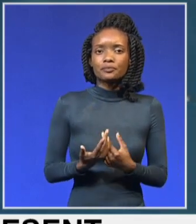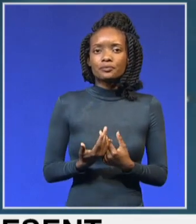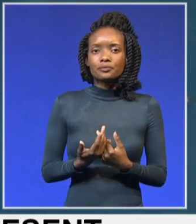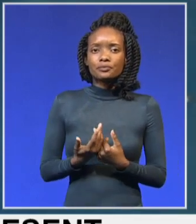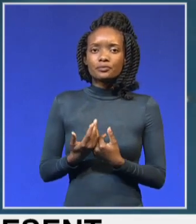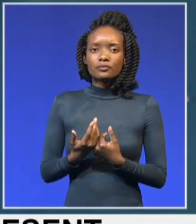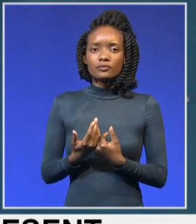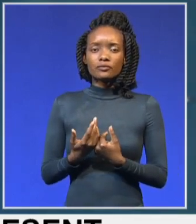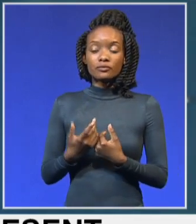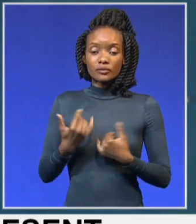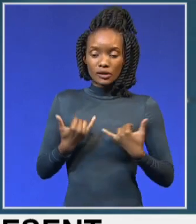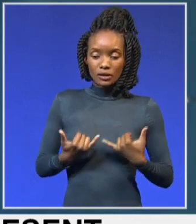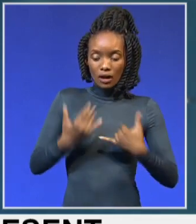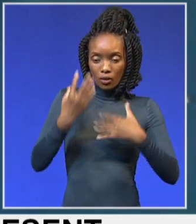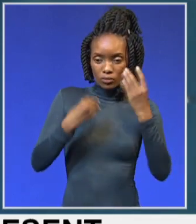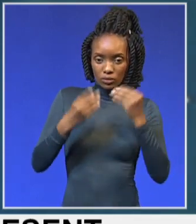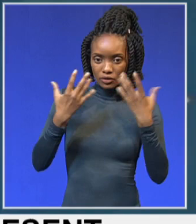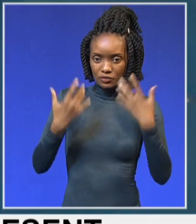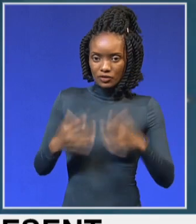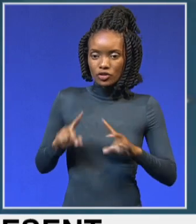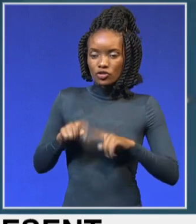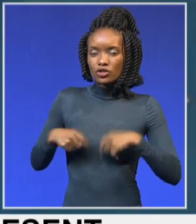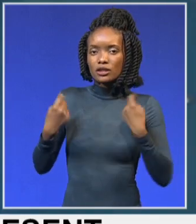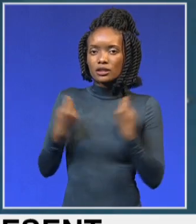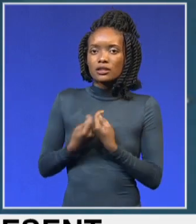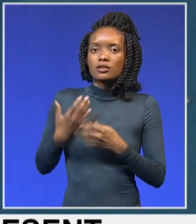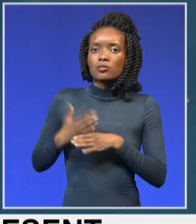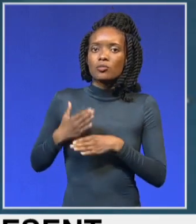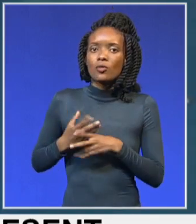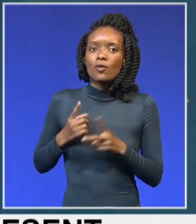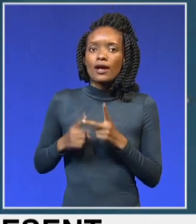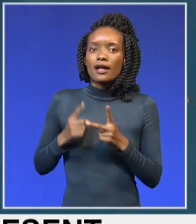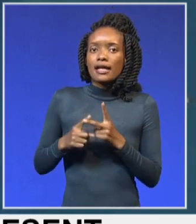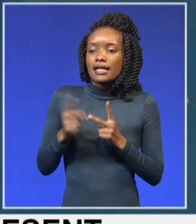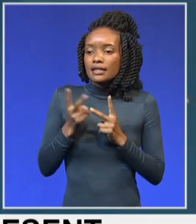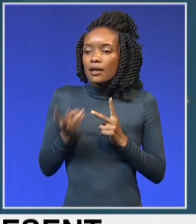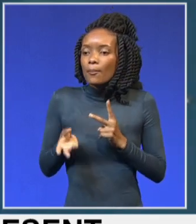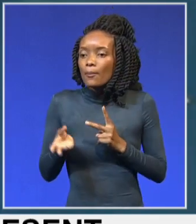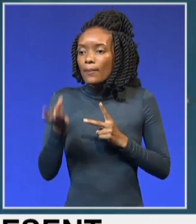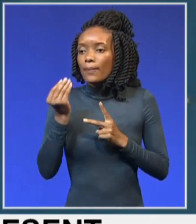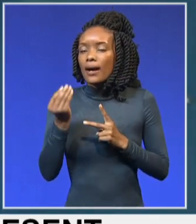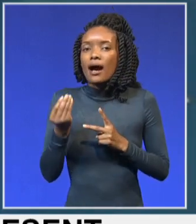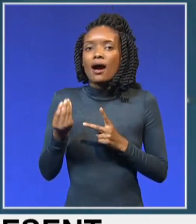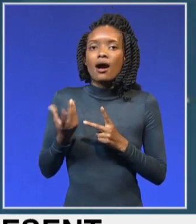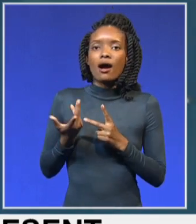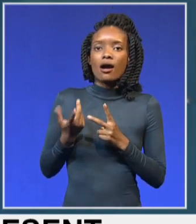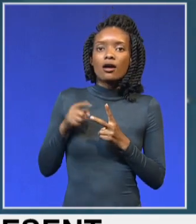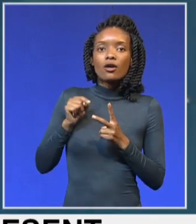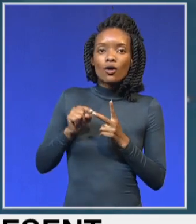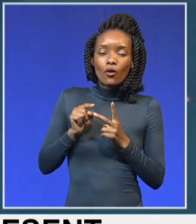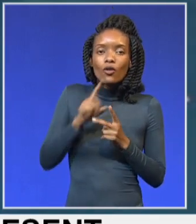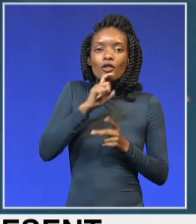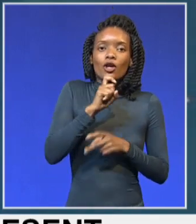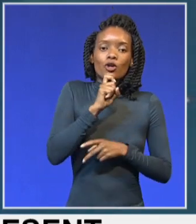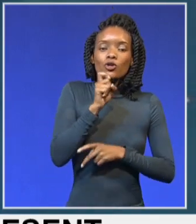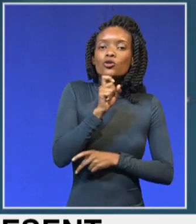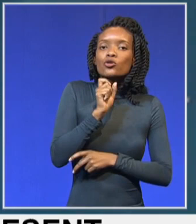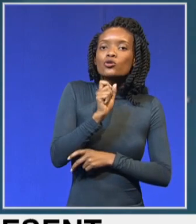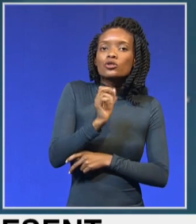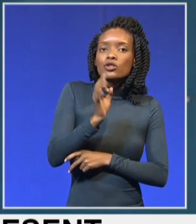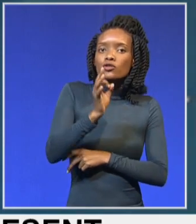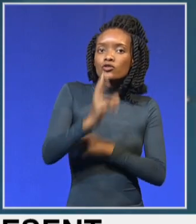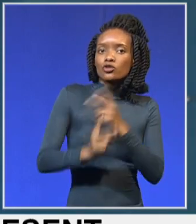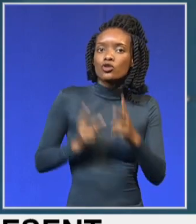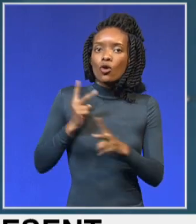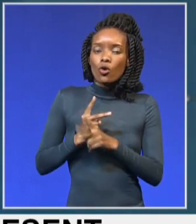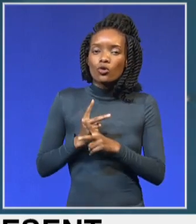what they've learned, for example, teamwork, discovery, what have they discovered throughout the season, and also the impact while they were